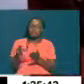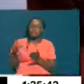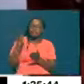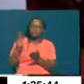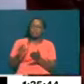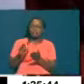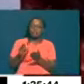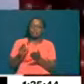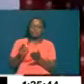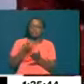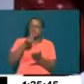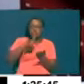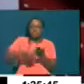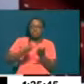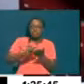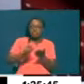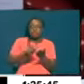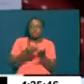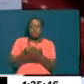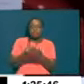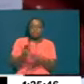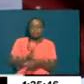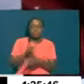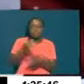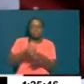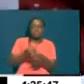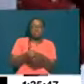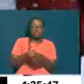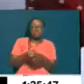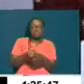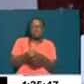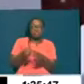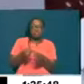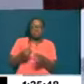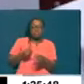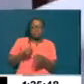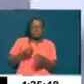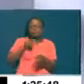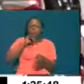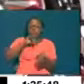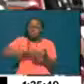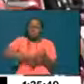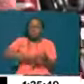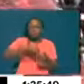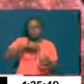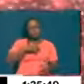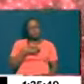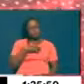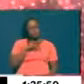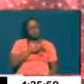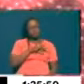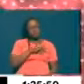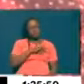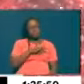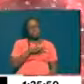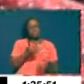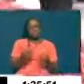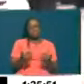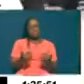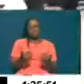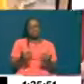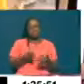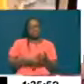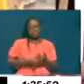barua. With the money used to invest having come from her husband's retirement benefits, this now puts her marriage